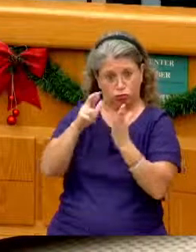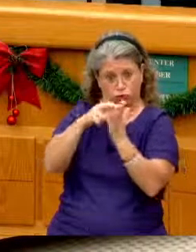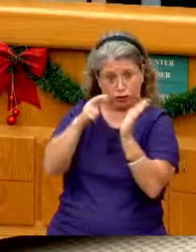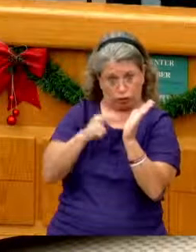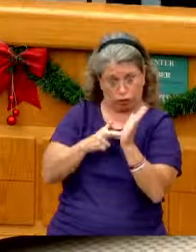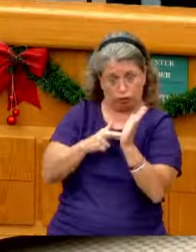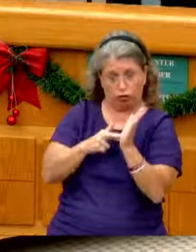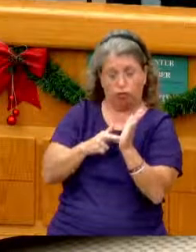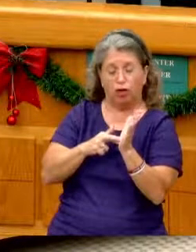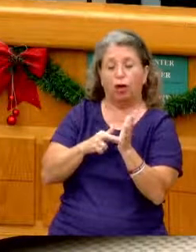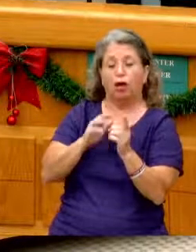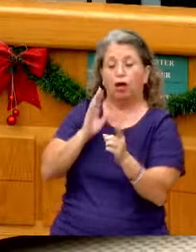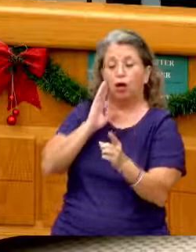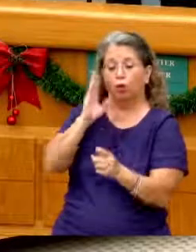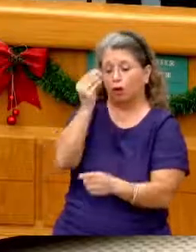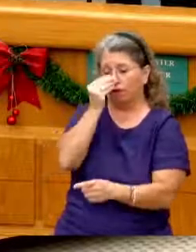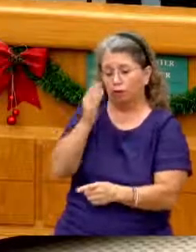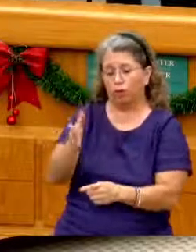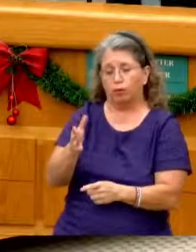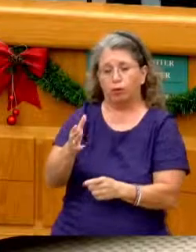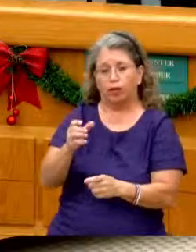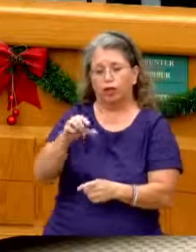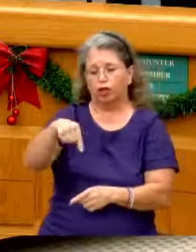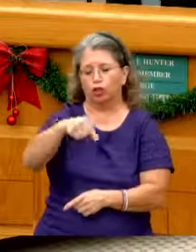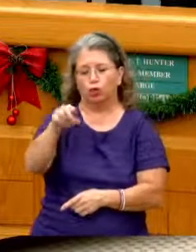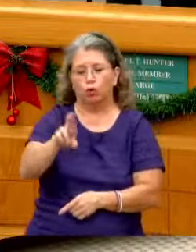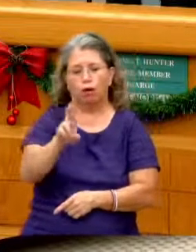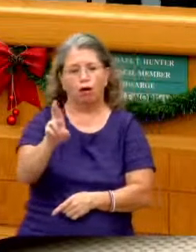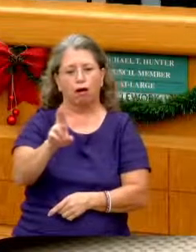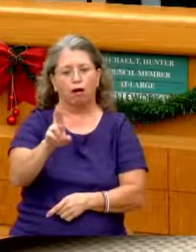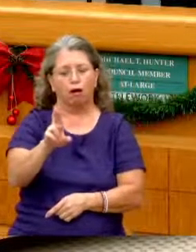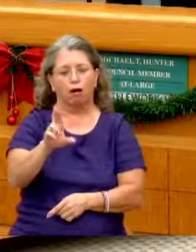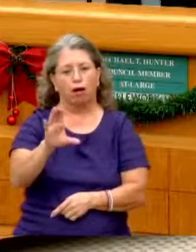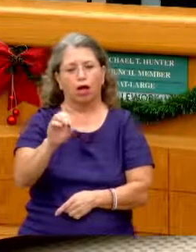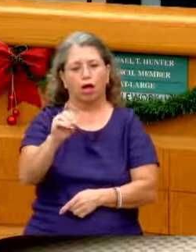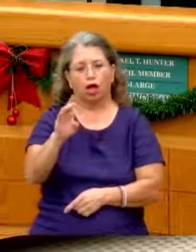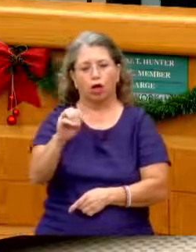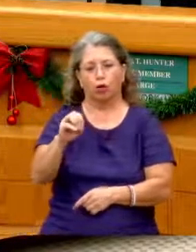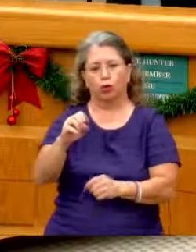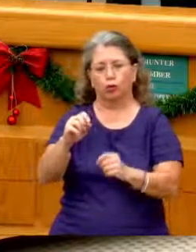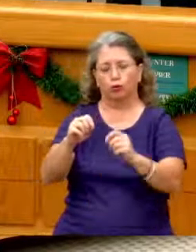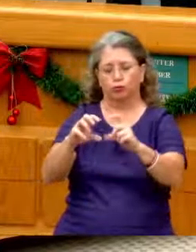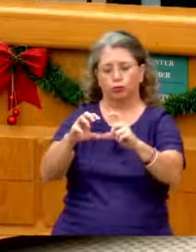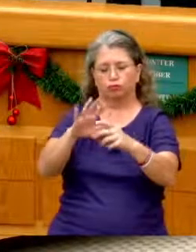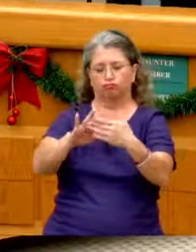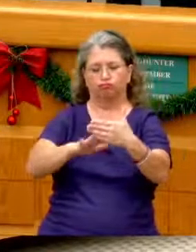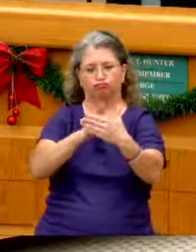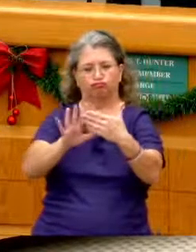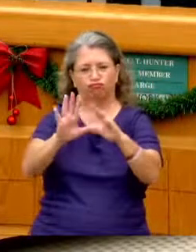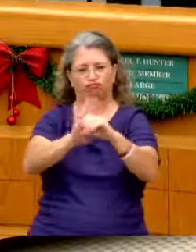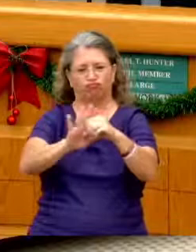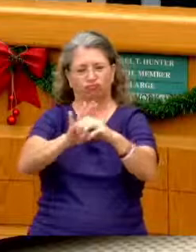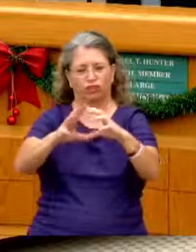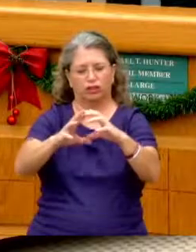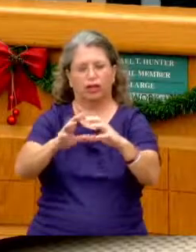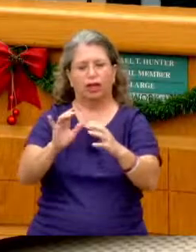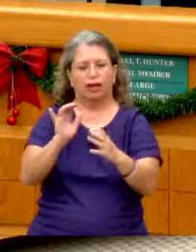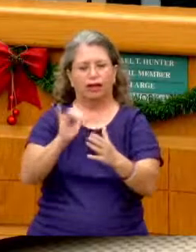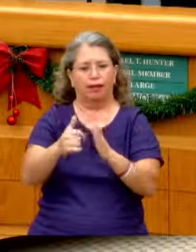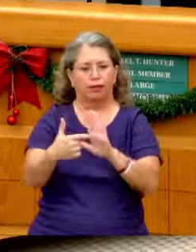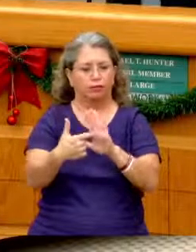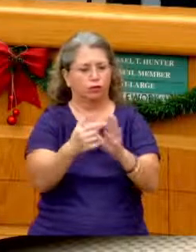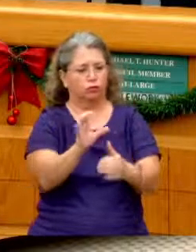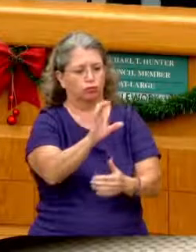you were provided with a unique QR code. The QR code was then presented to vaccinators who would then administer the